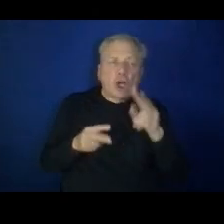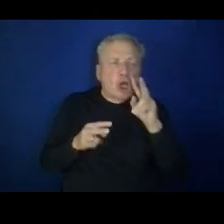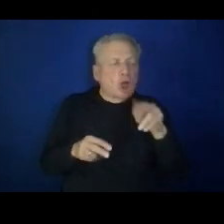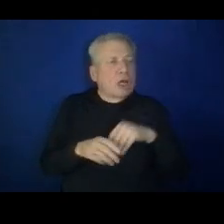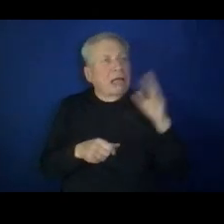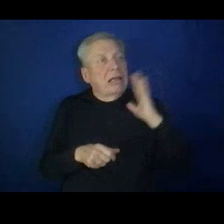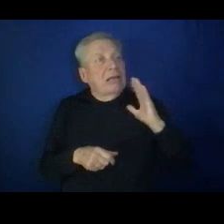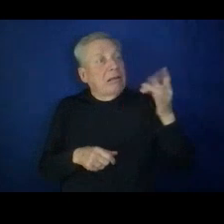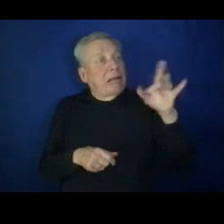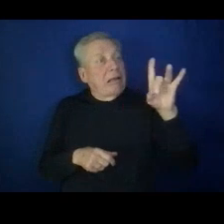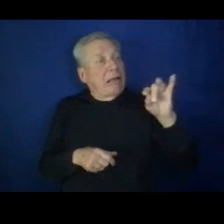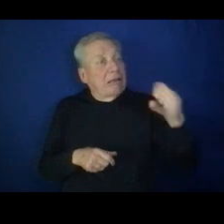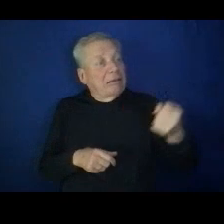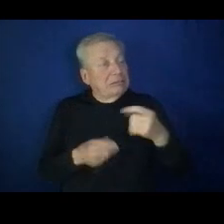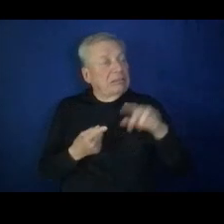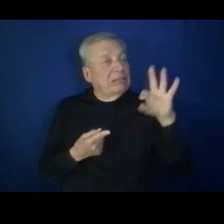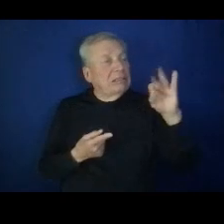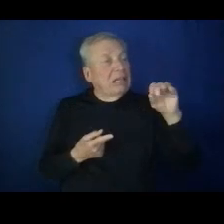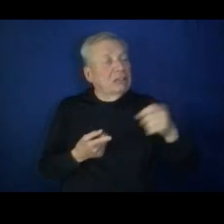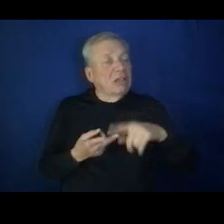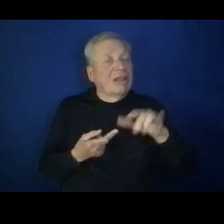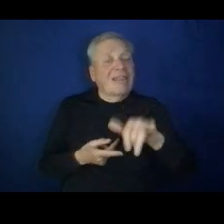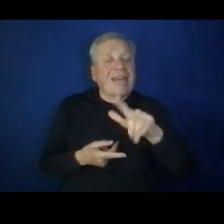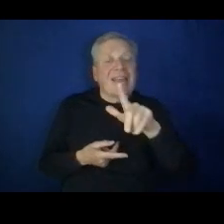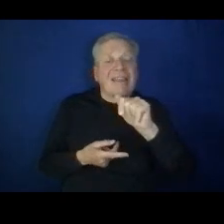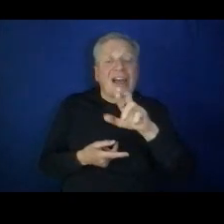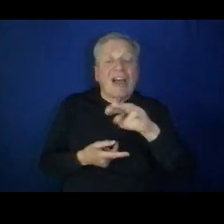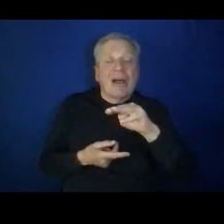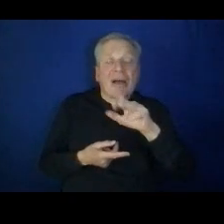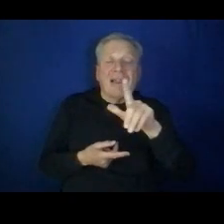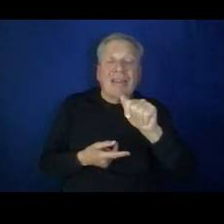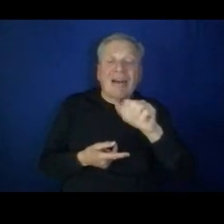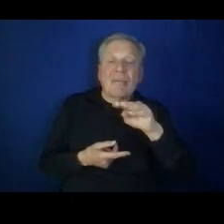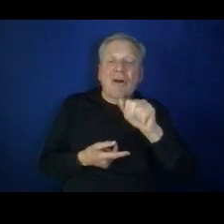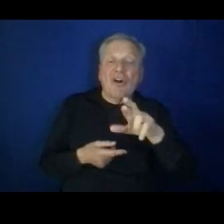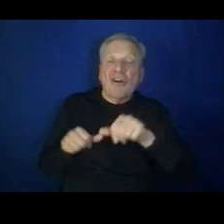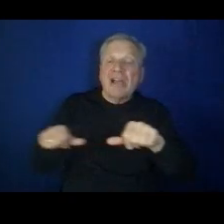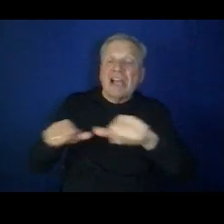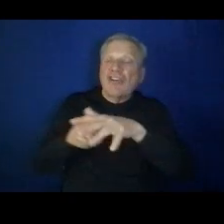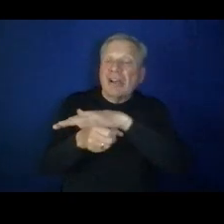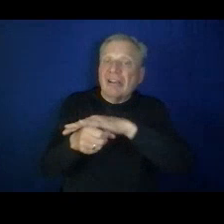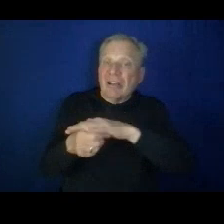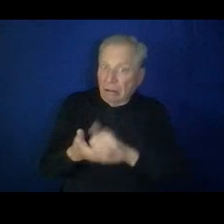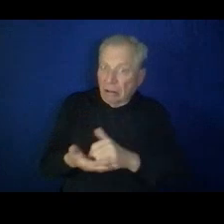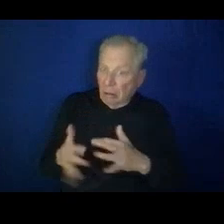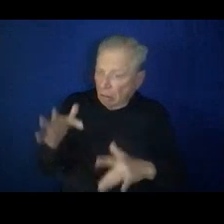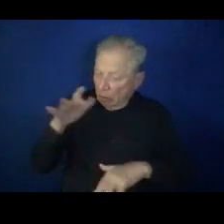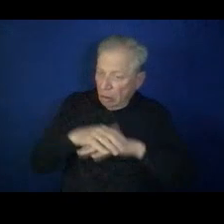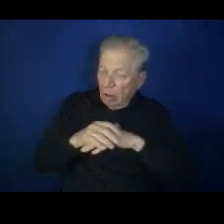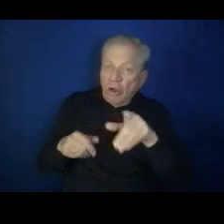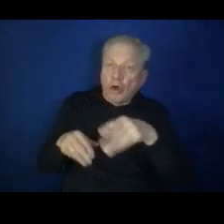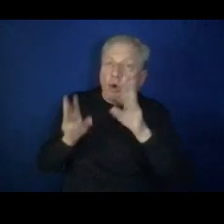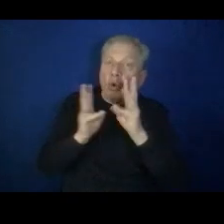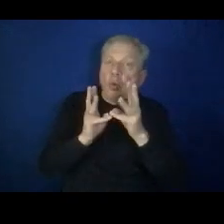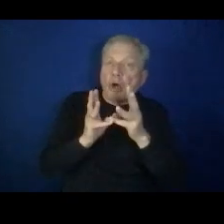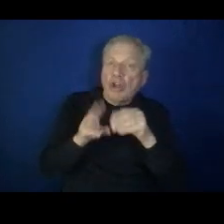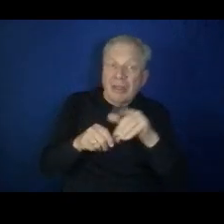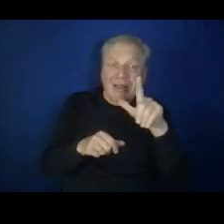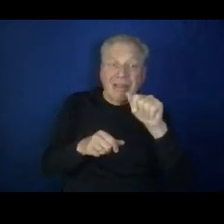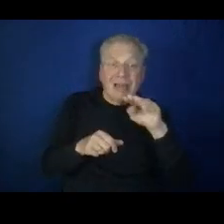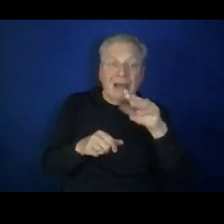and 90s, the Lamar Valley bottom was nearly 100%, no, the wet areas of the Lamar Valley